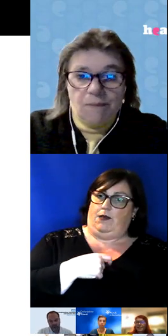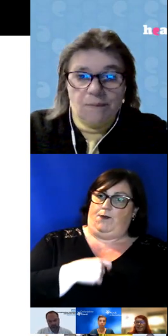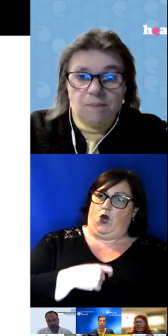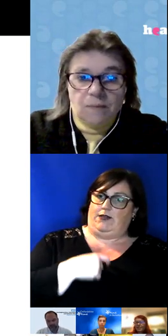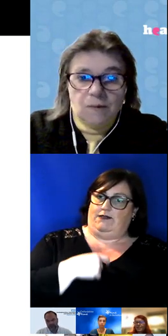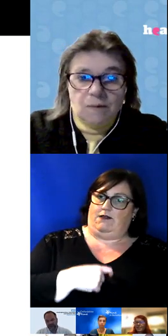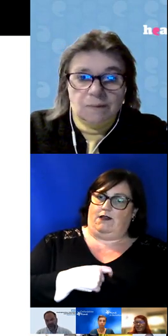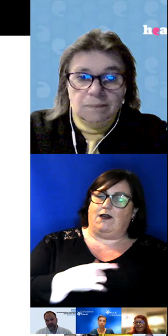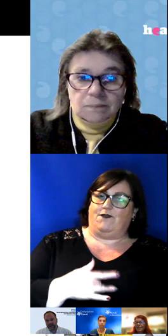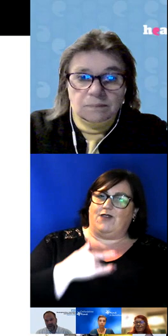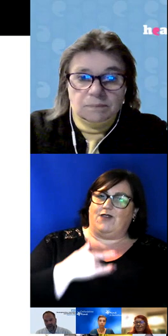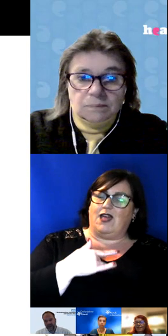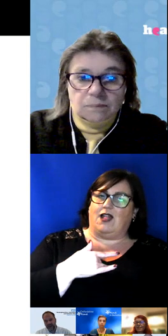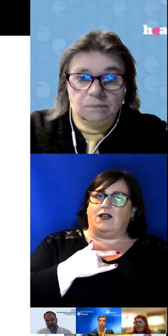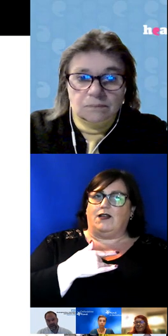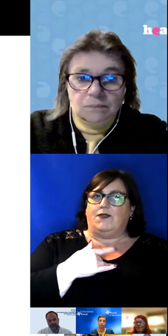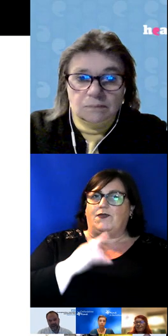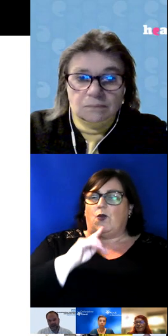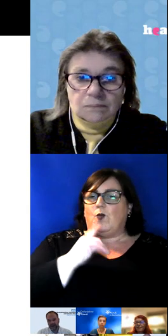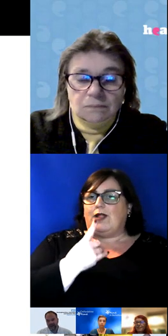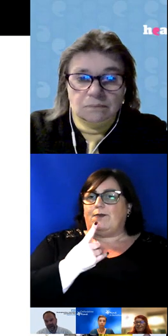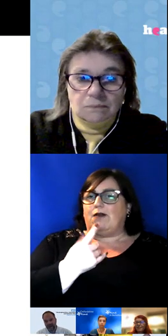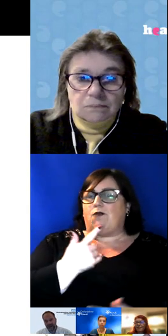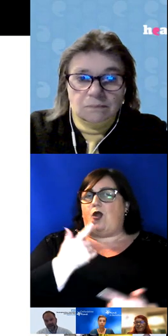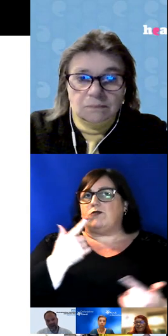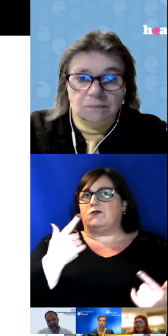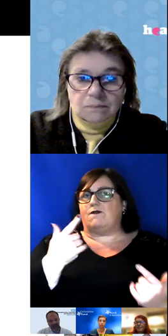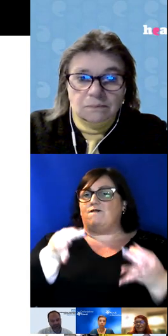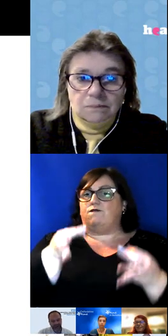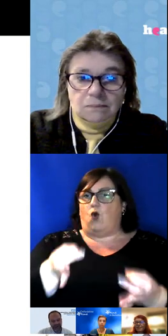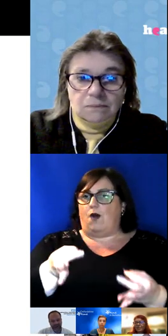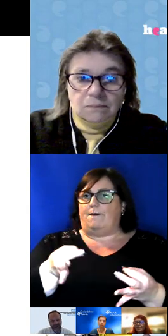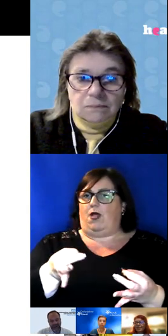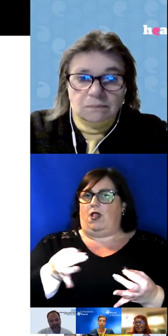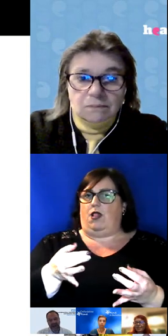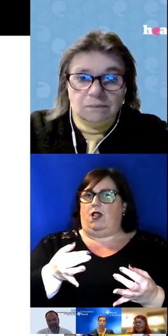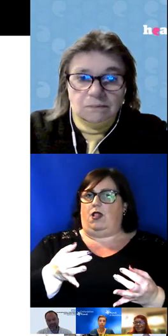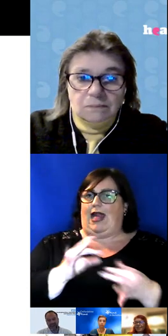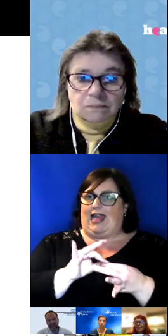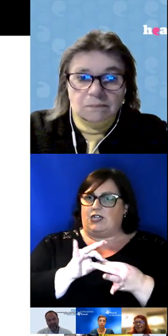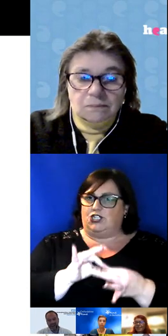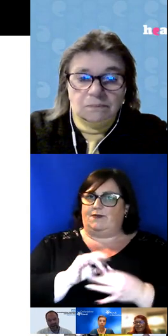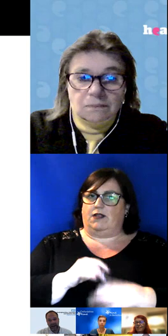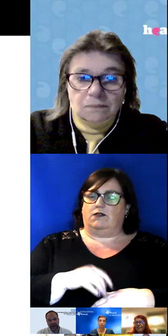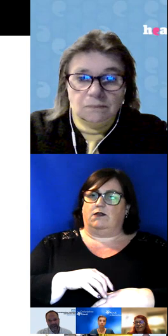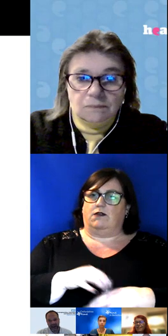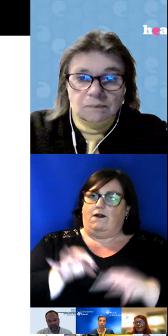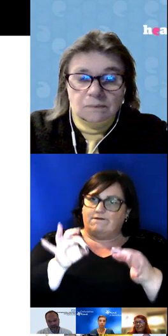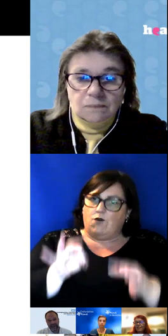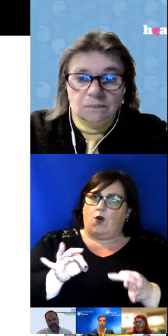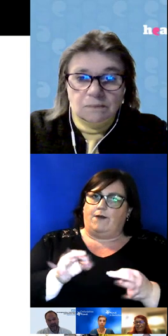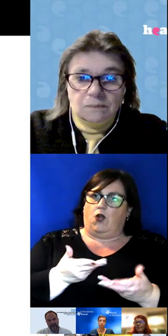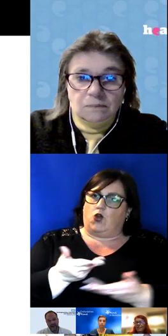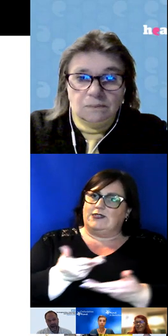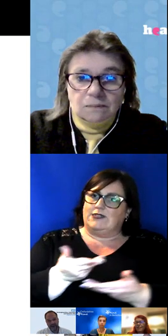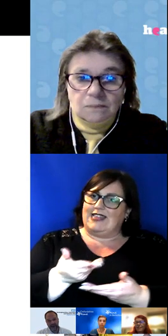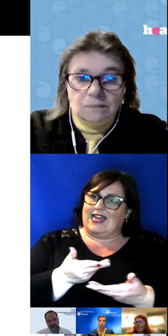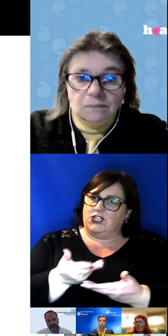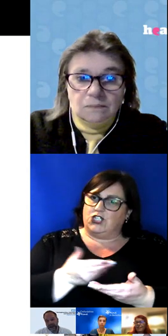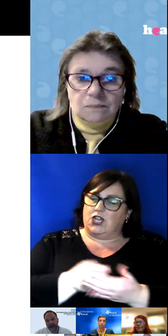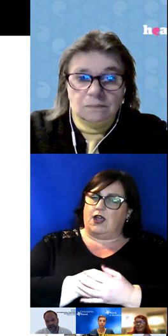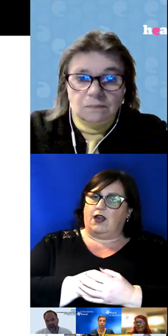lots of formal structured kind of engagement and consultation and communications and things like that. But actually, it's that